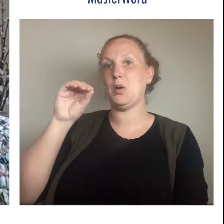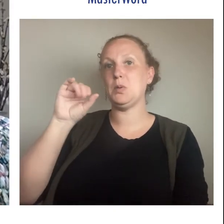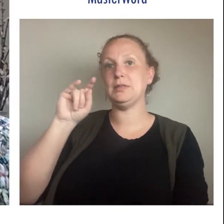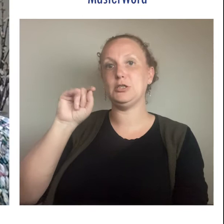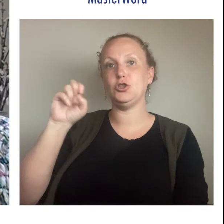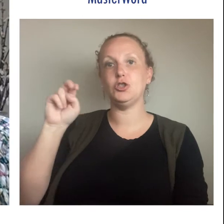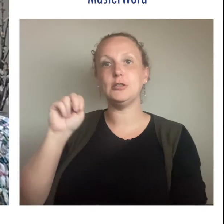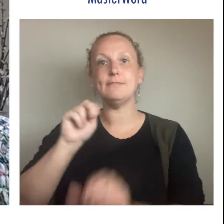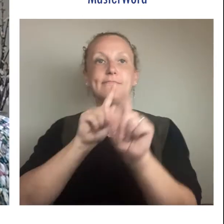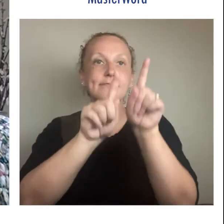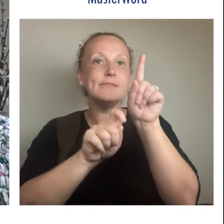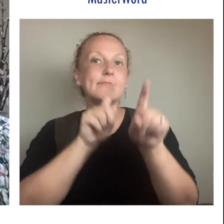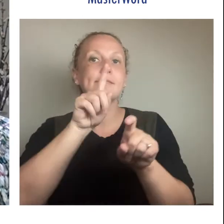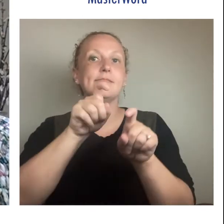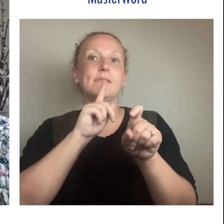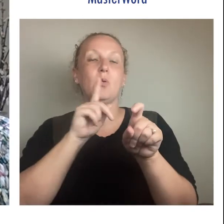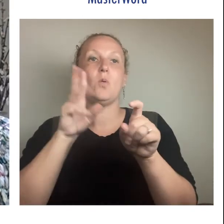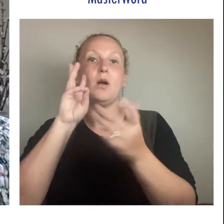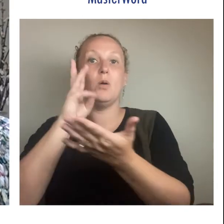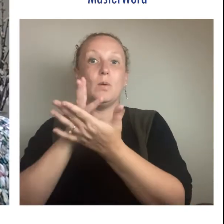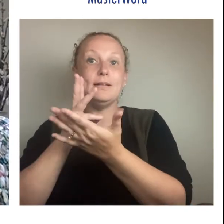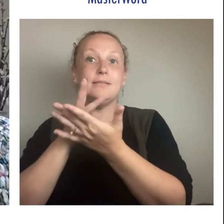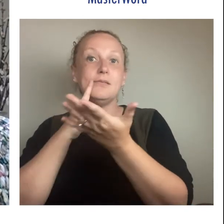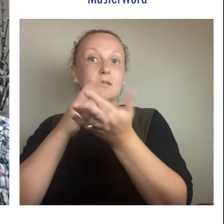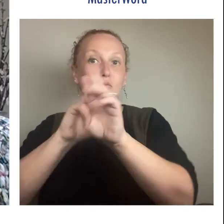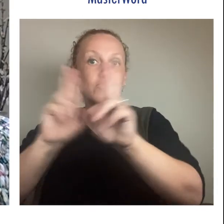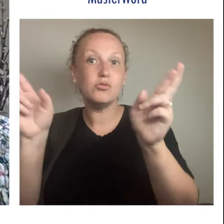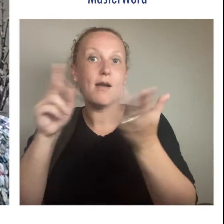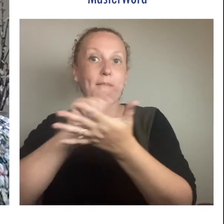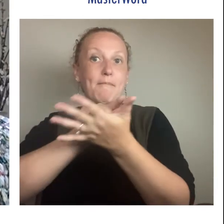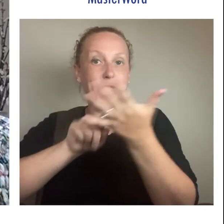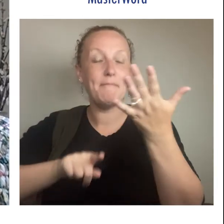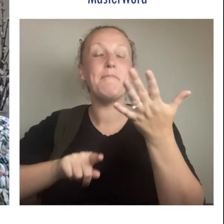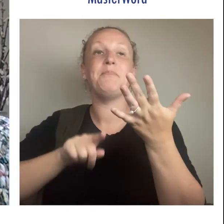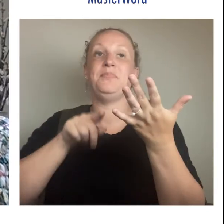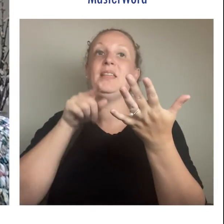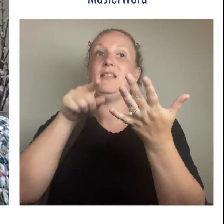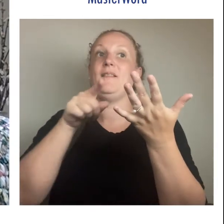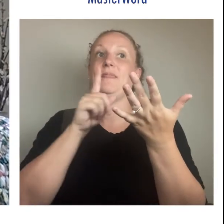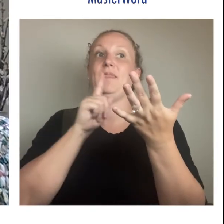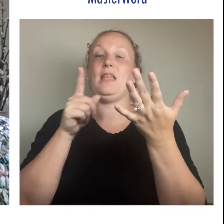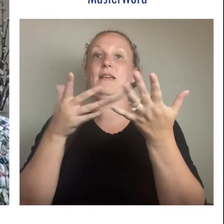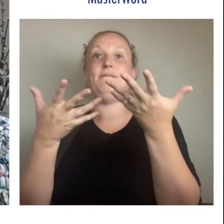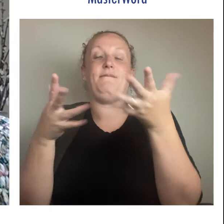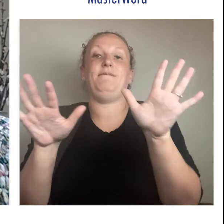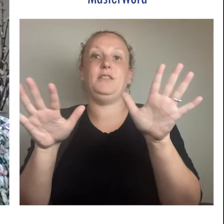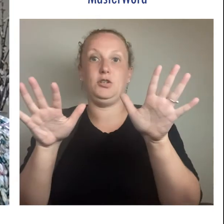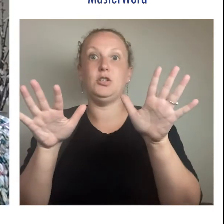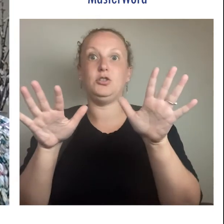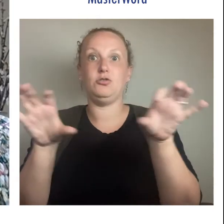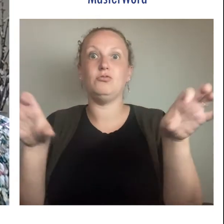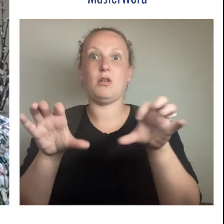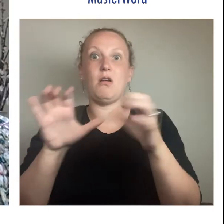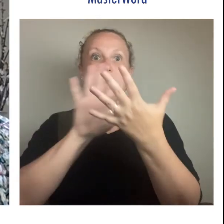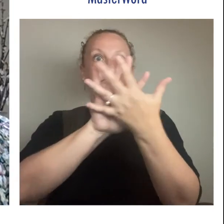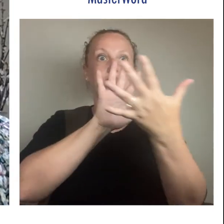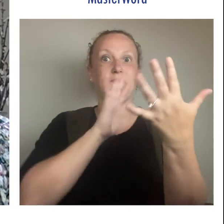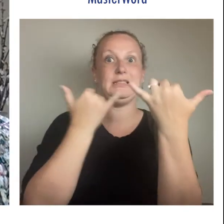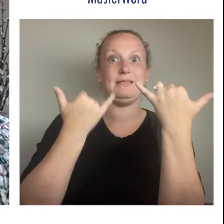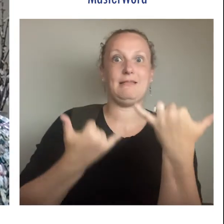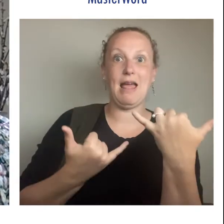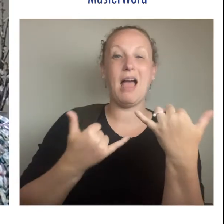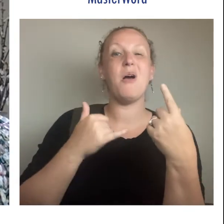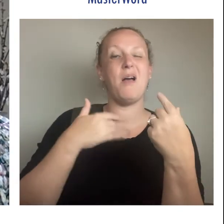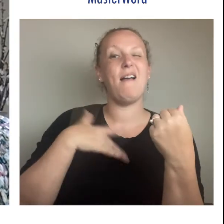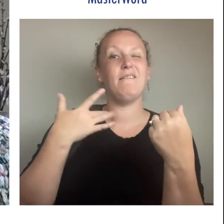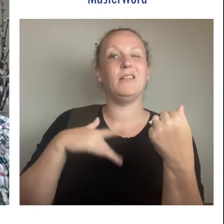people have become accustomed to it. And I think it's going to become more of a practice because